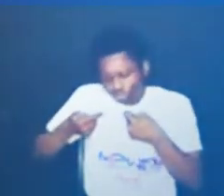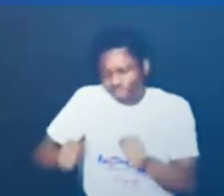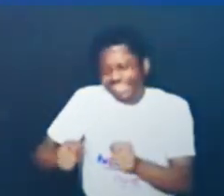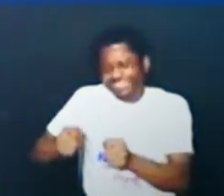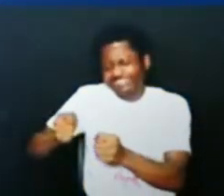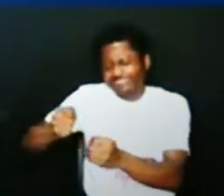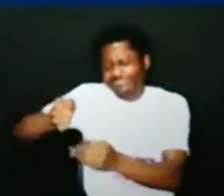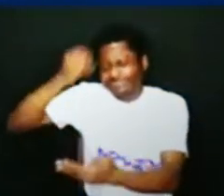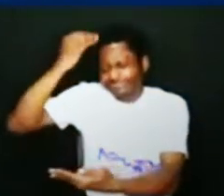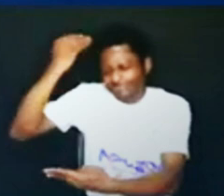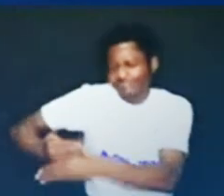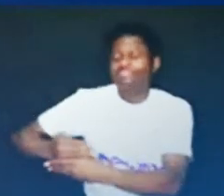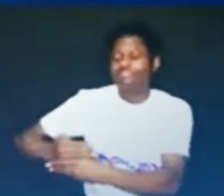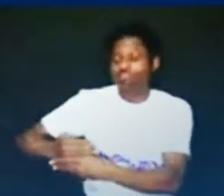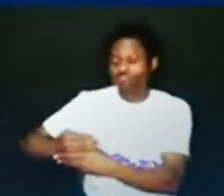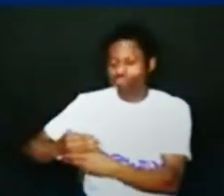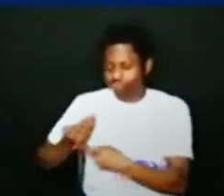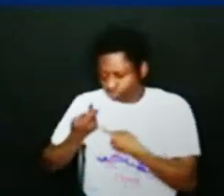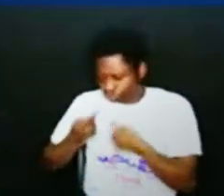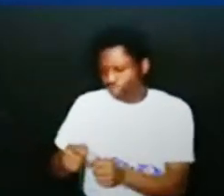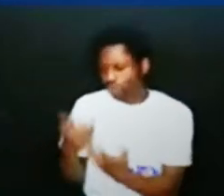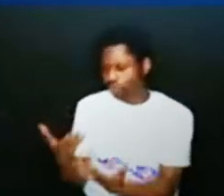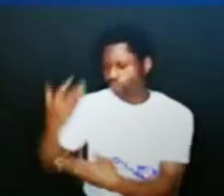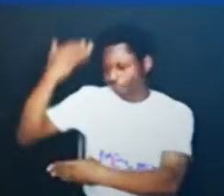to. To